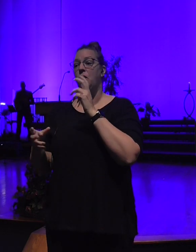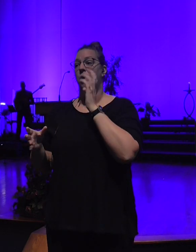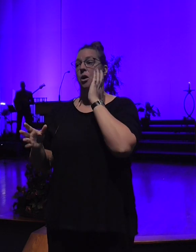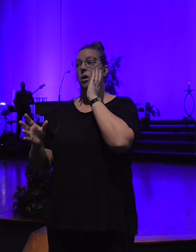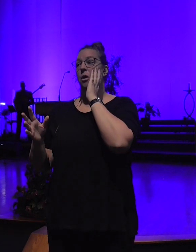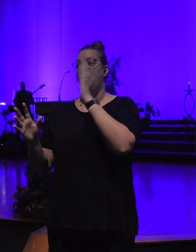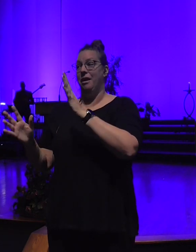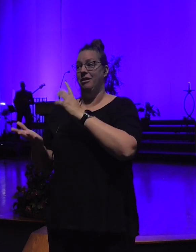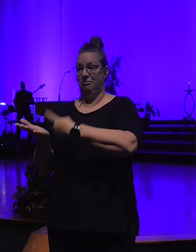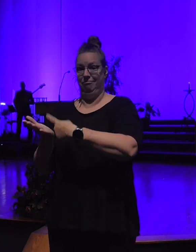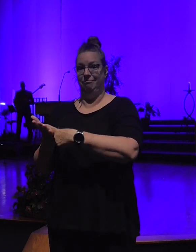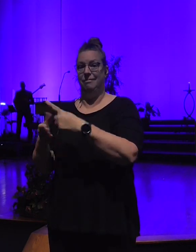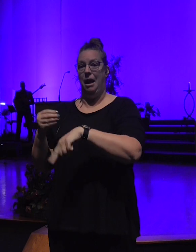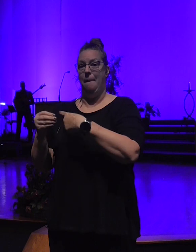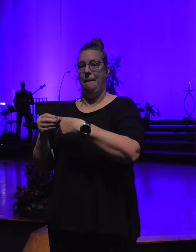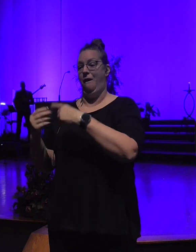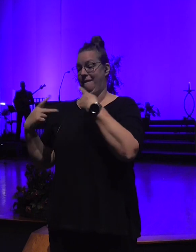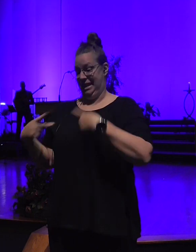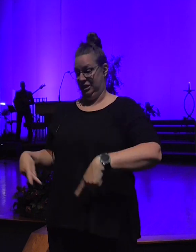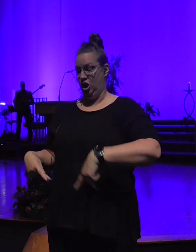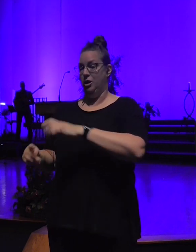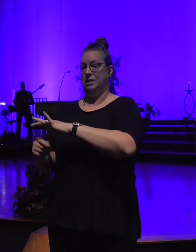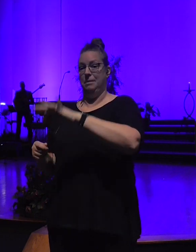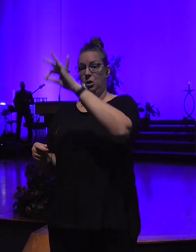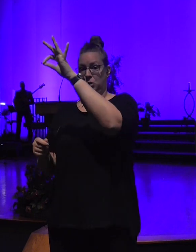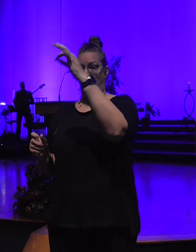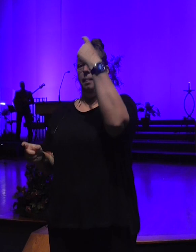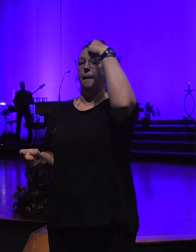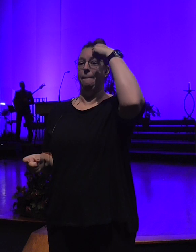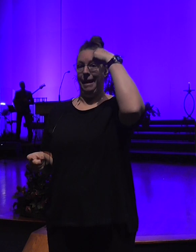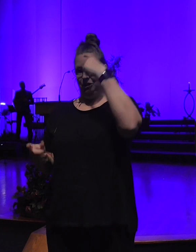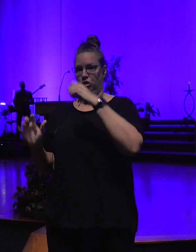and spiritual challenges.